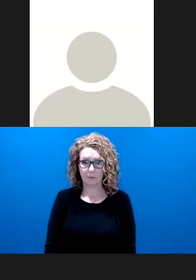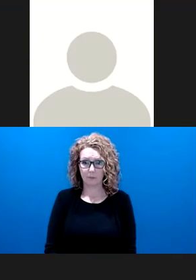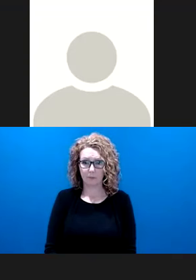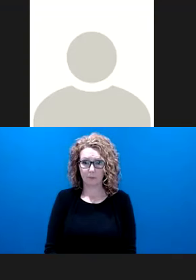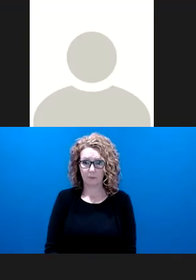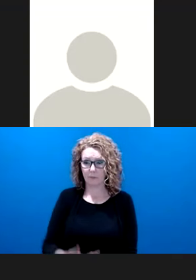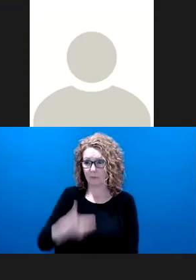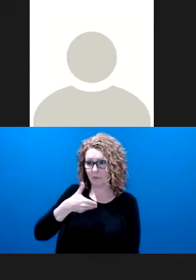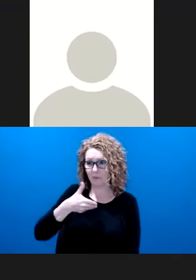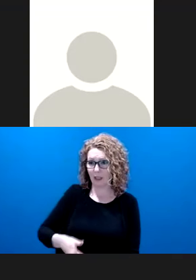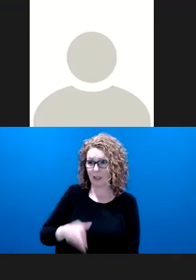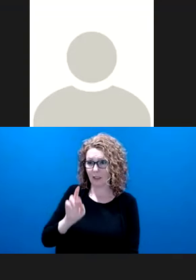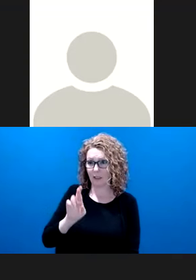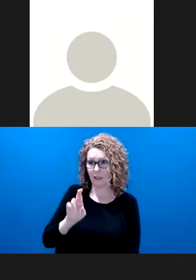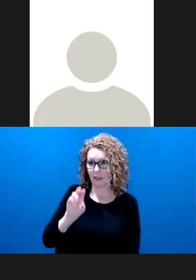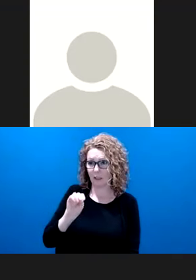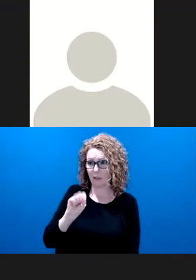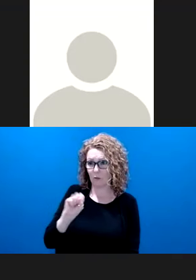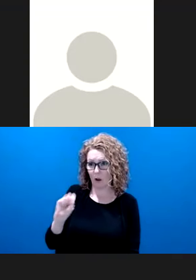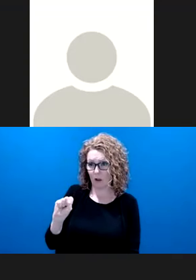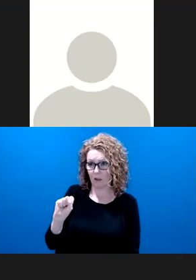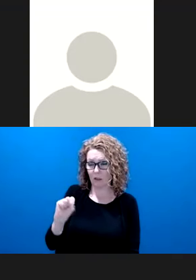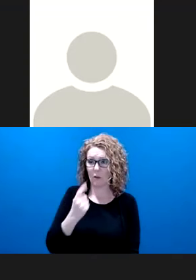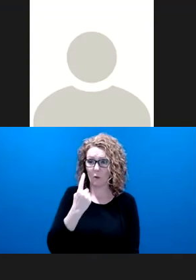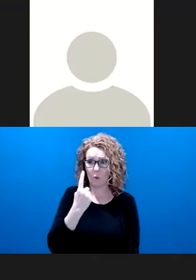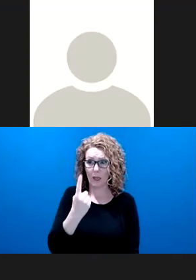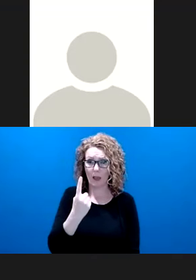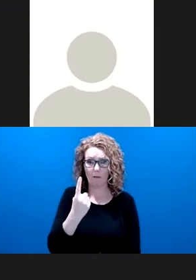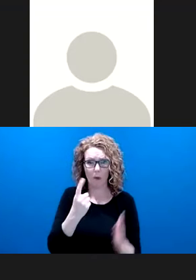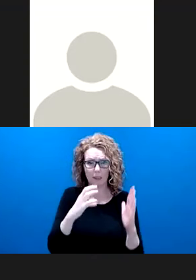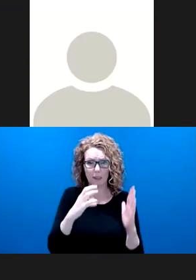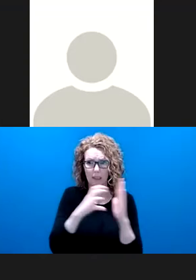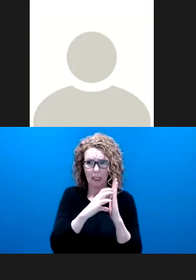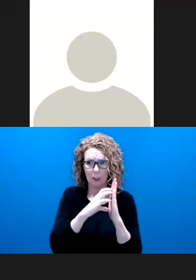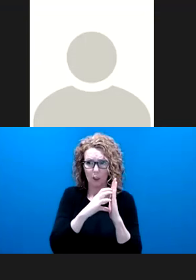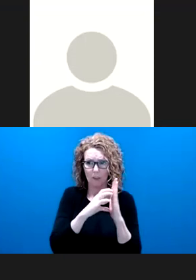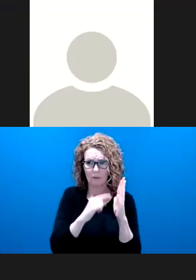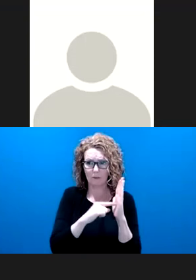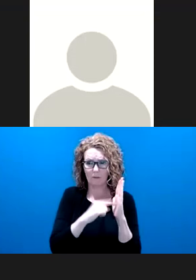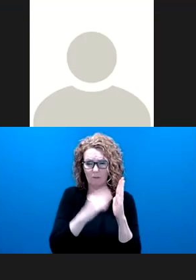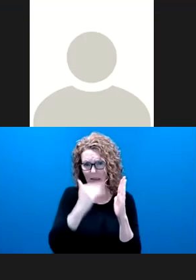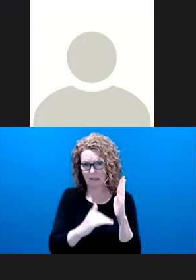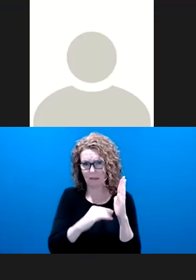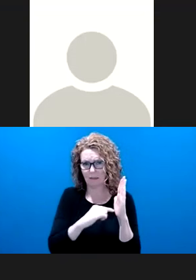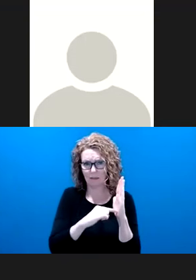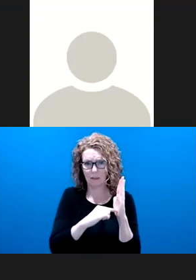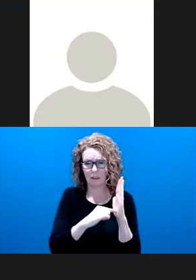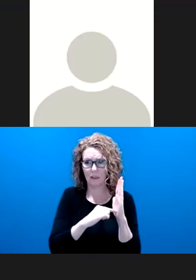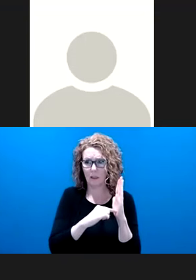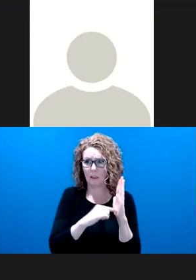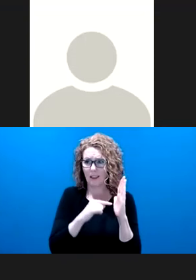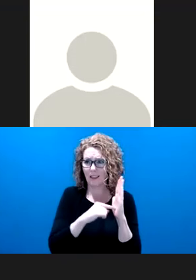This is Ross. We have a section, I believe it's this next section, that